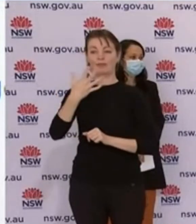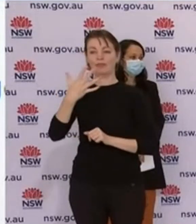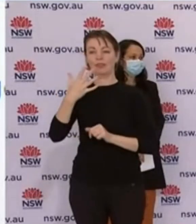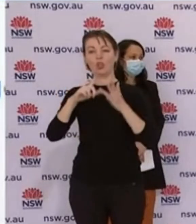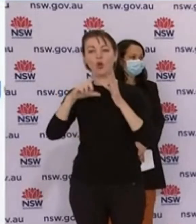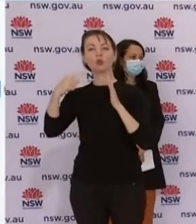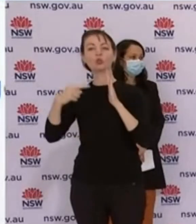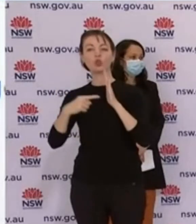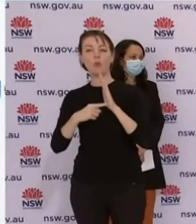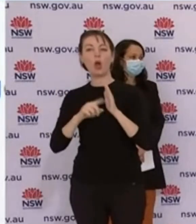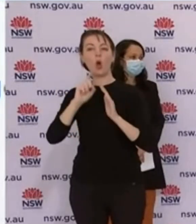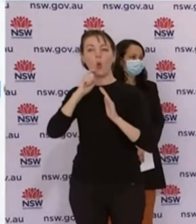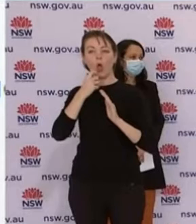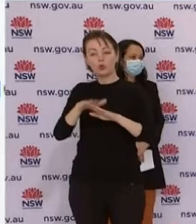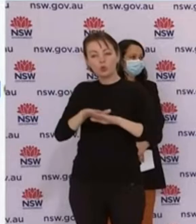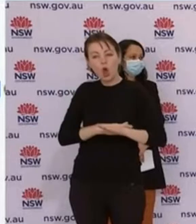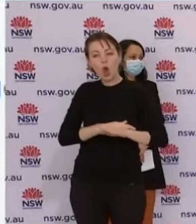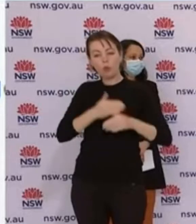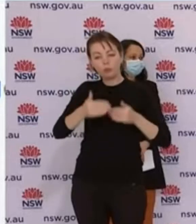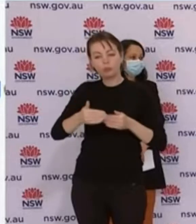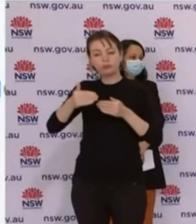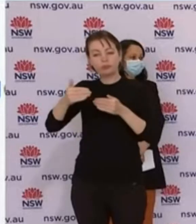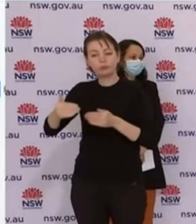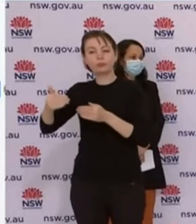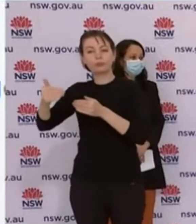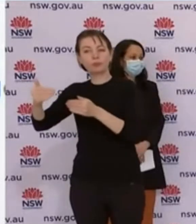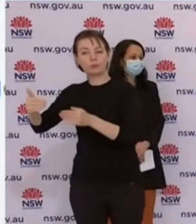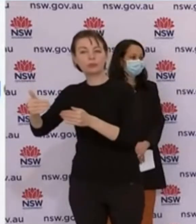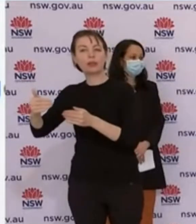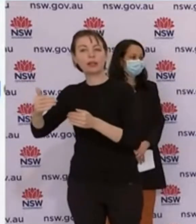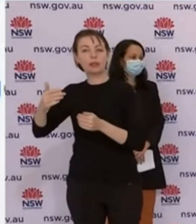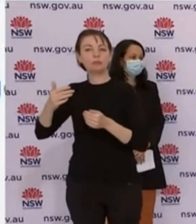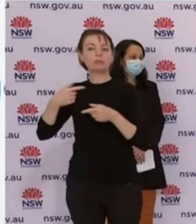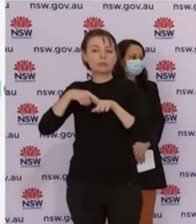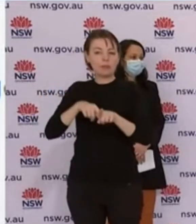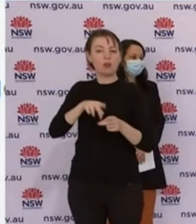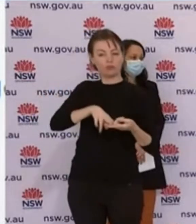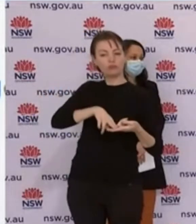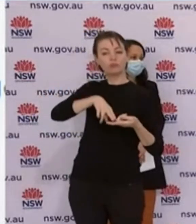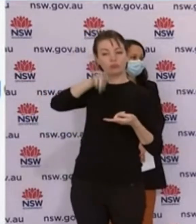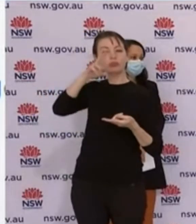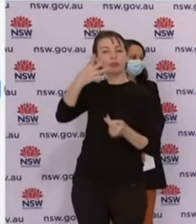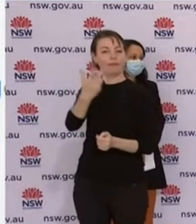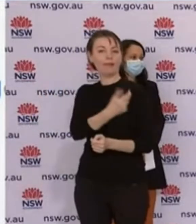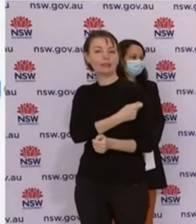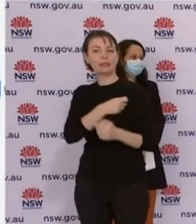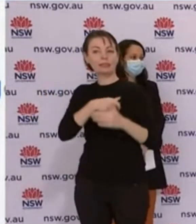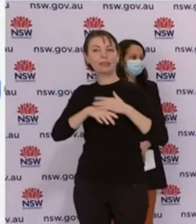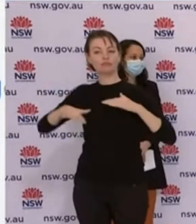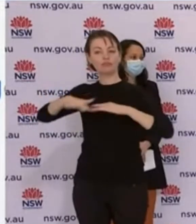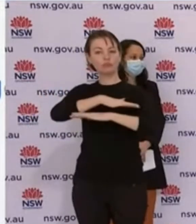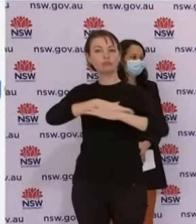of October. It will be a staggered return. It's in line with how we expect to see increasing vaccination rates in our community. And